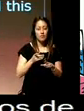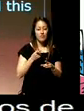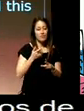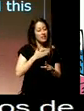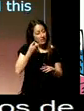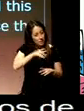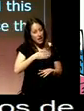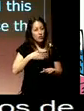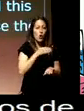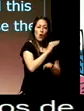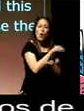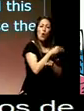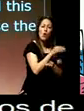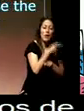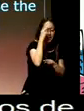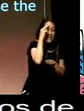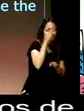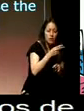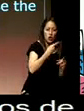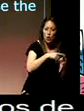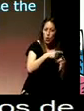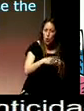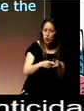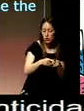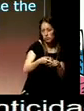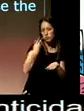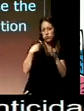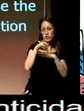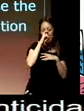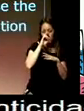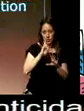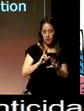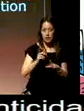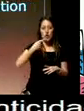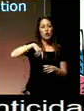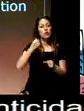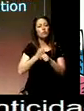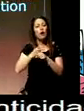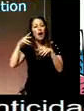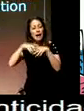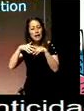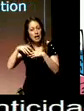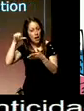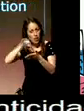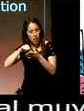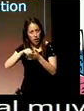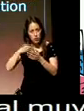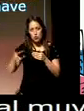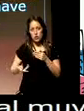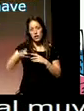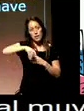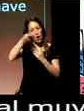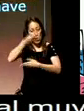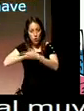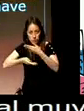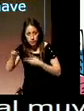and collaboration. This is an important part too. I must say we haven't started to make the physical